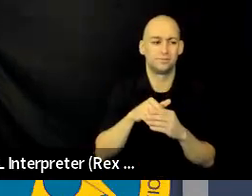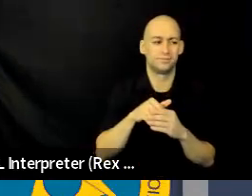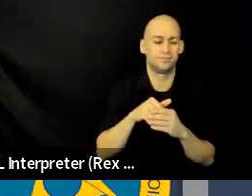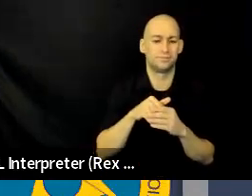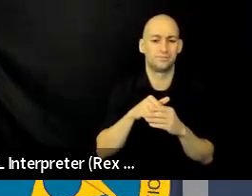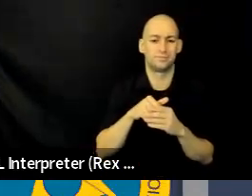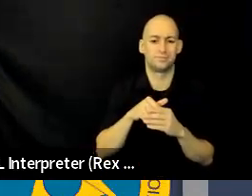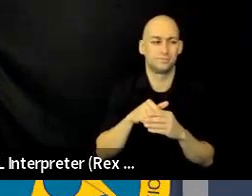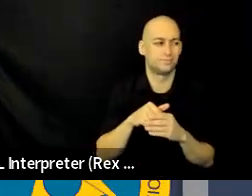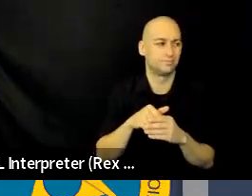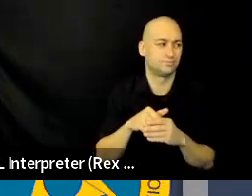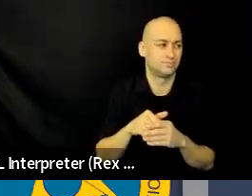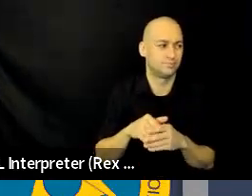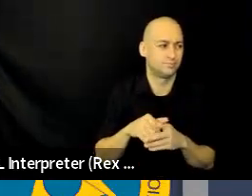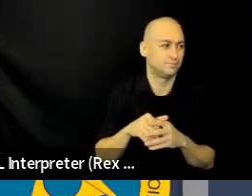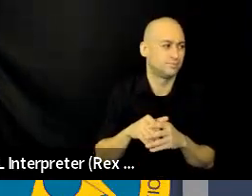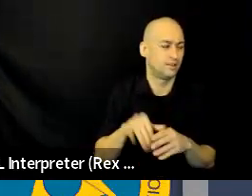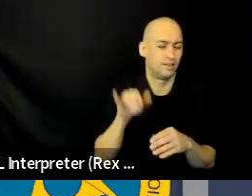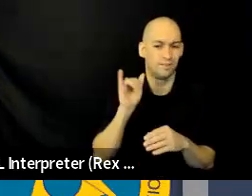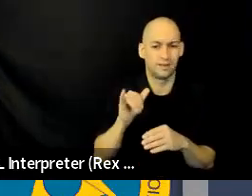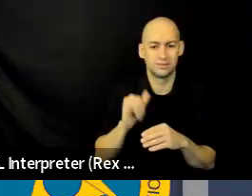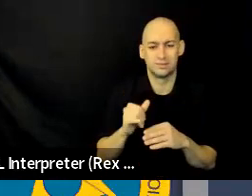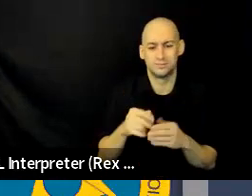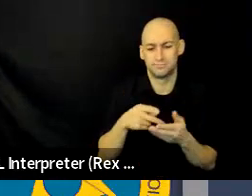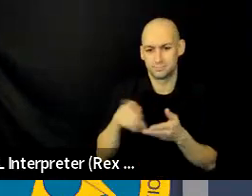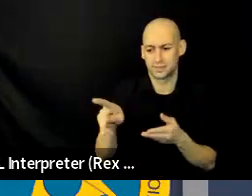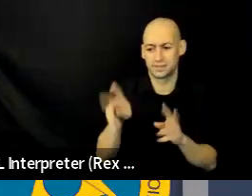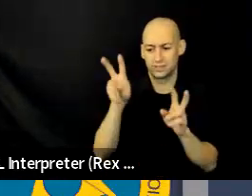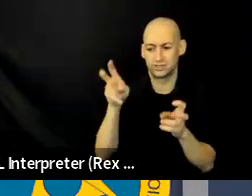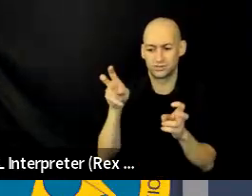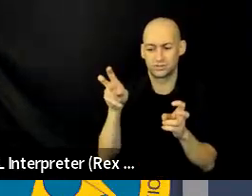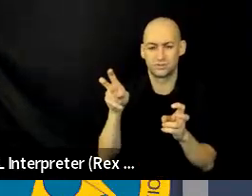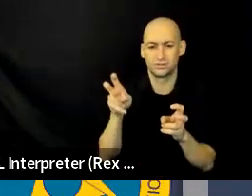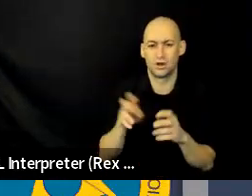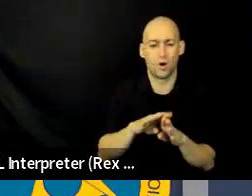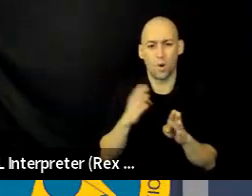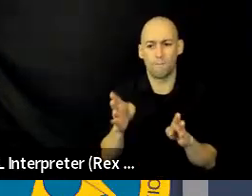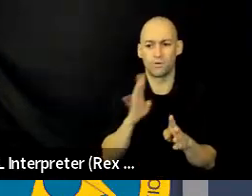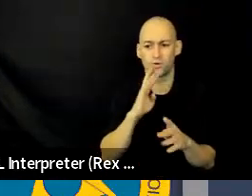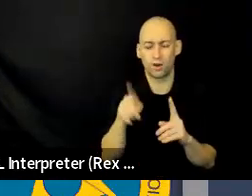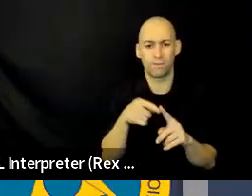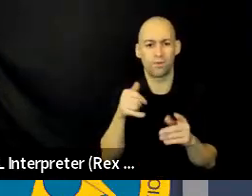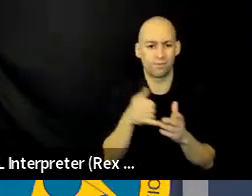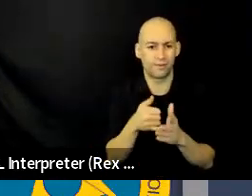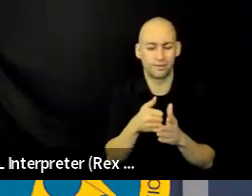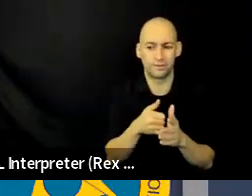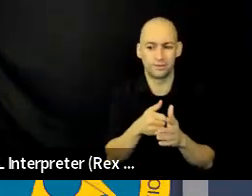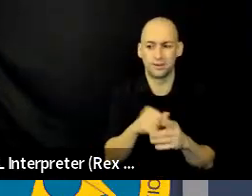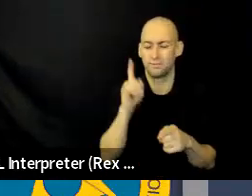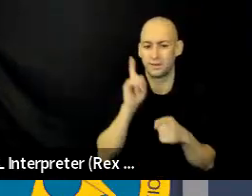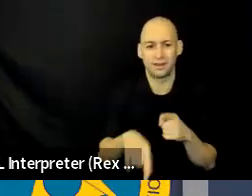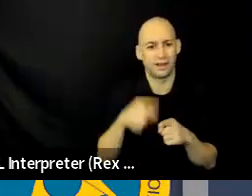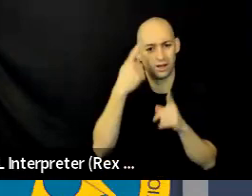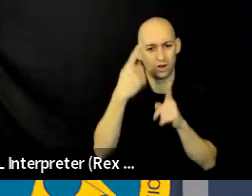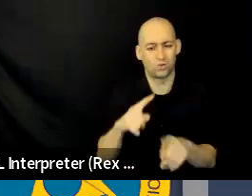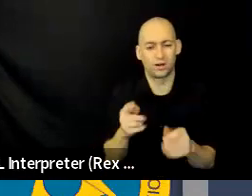concerns, those are compensation issues. And we have been open to talking about those from the beginning, but we can't agree to things